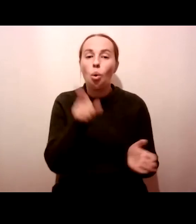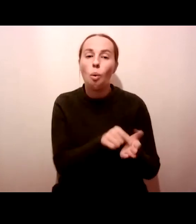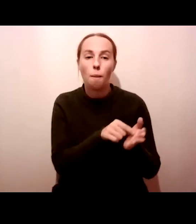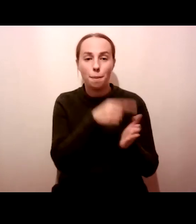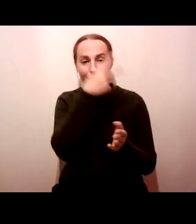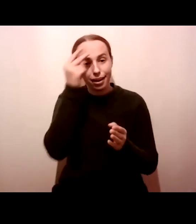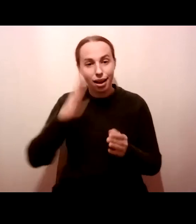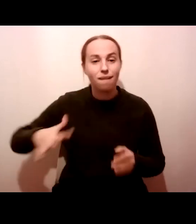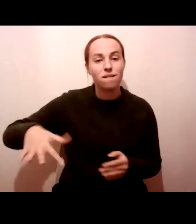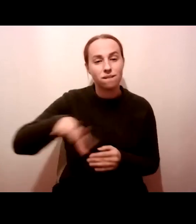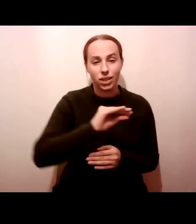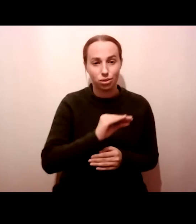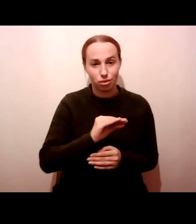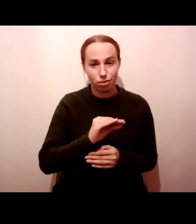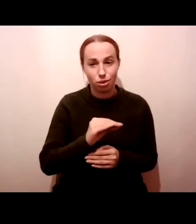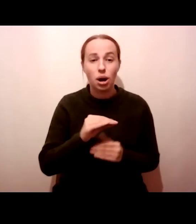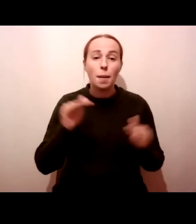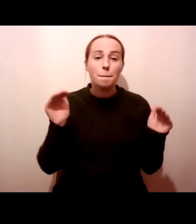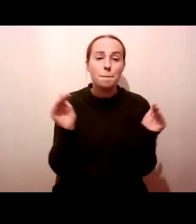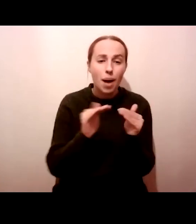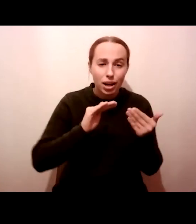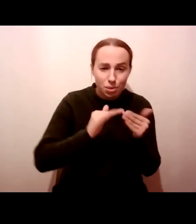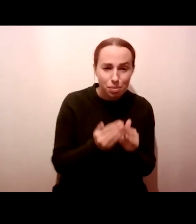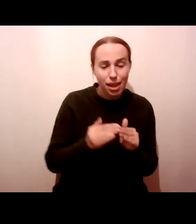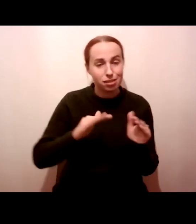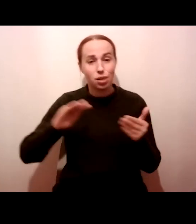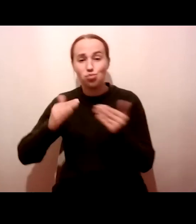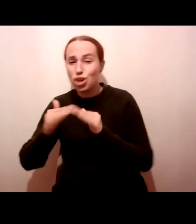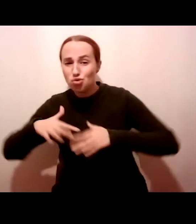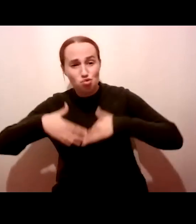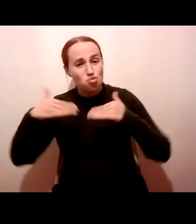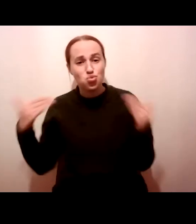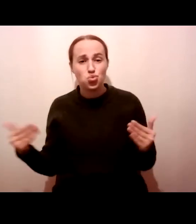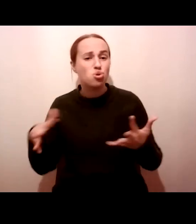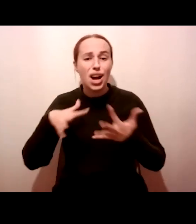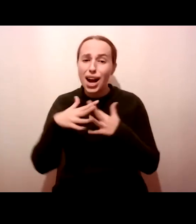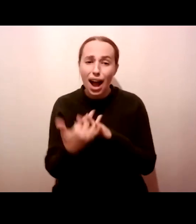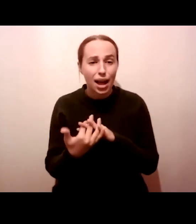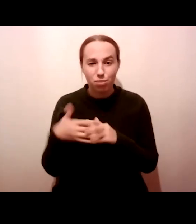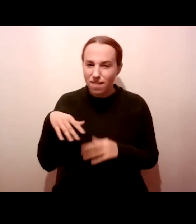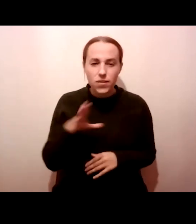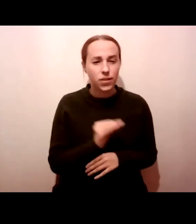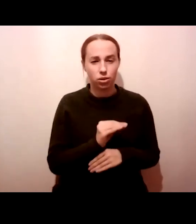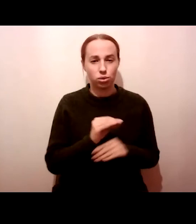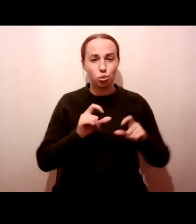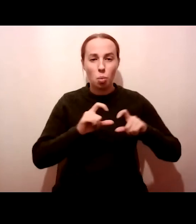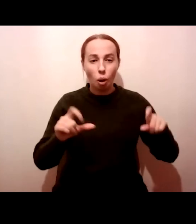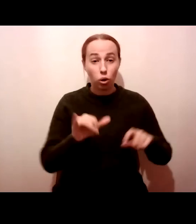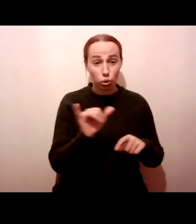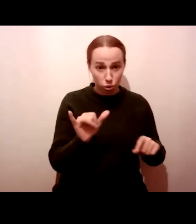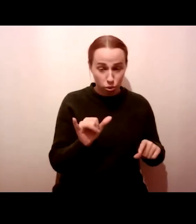this has to be done in the entire Lithuania, in big towns, in small towns, in villages,